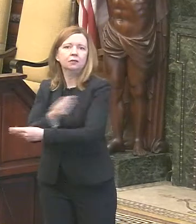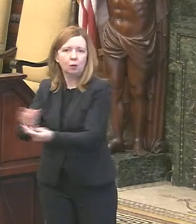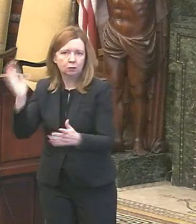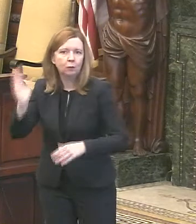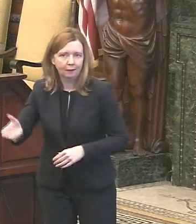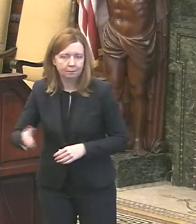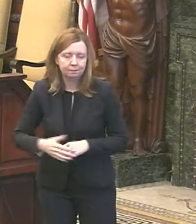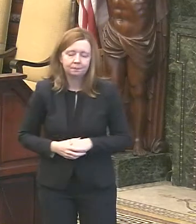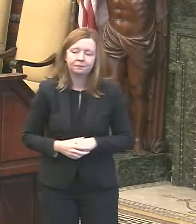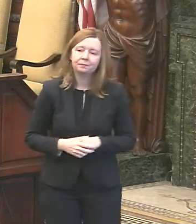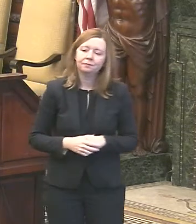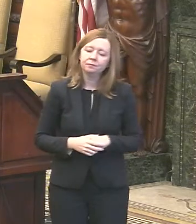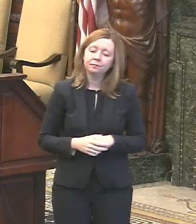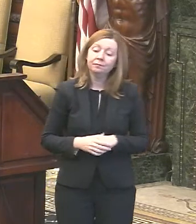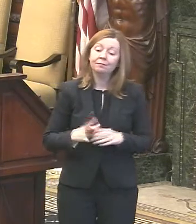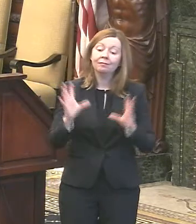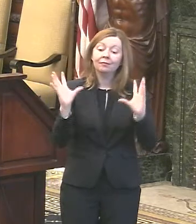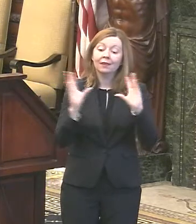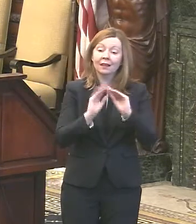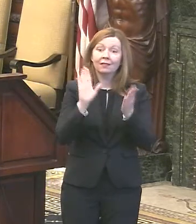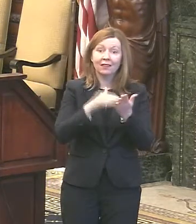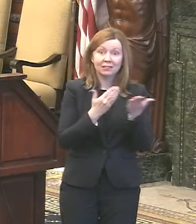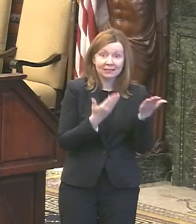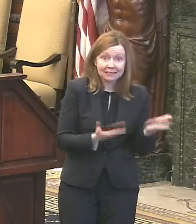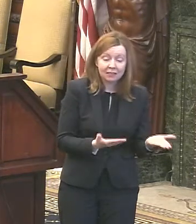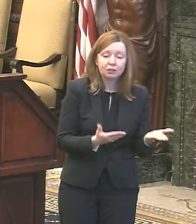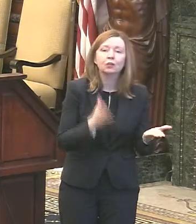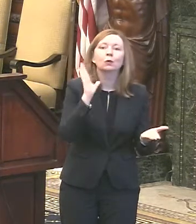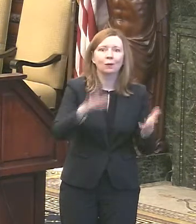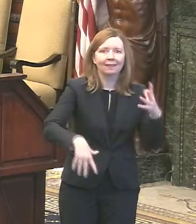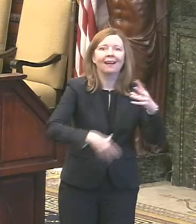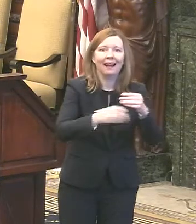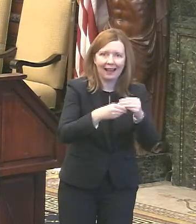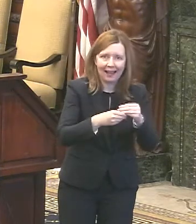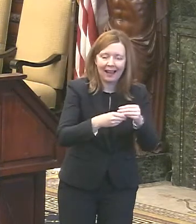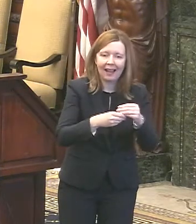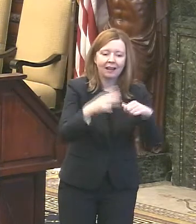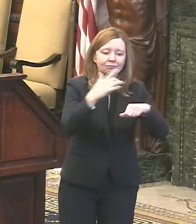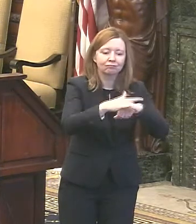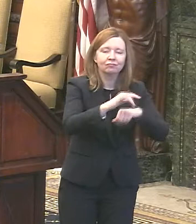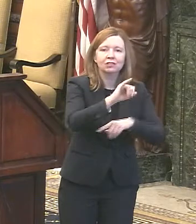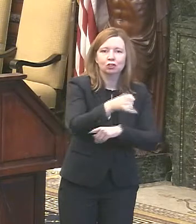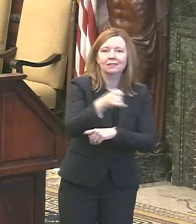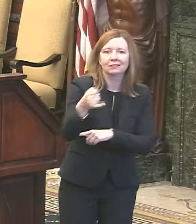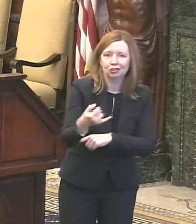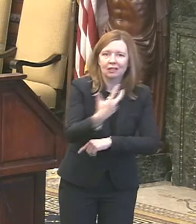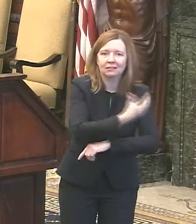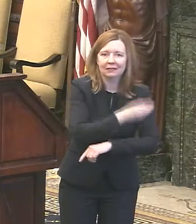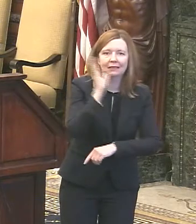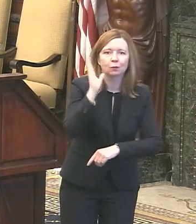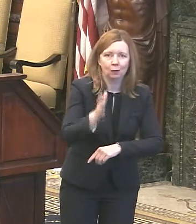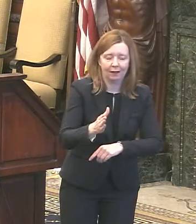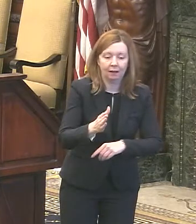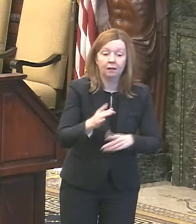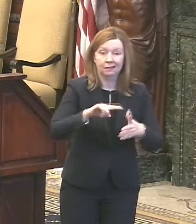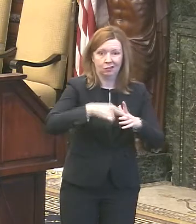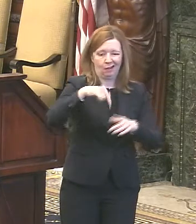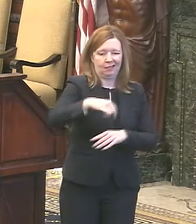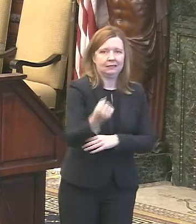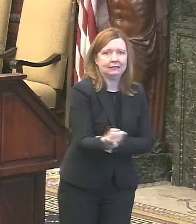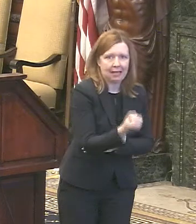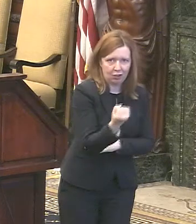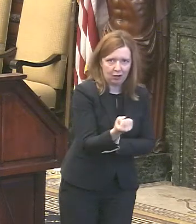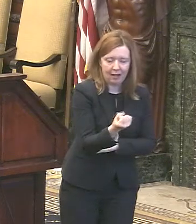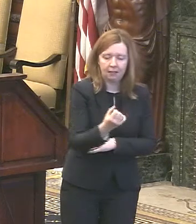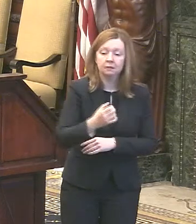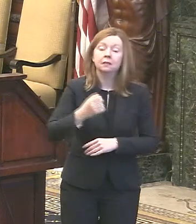dose. Now, the Convention Center, in addition, is going to add the availability of Johnson & Johnson vaccine on Saturday. So on Saturday,